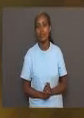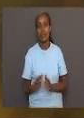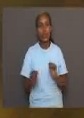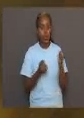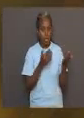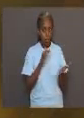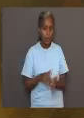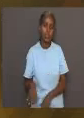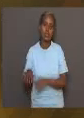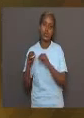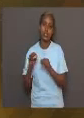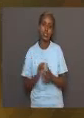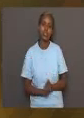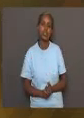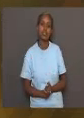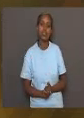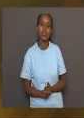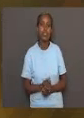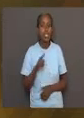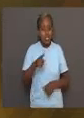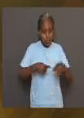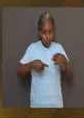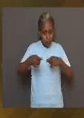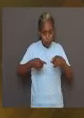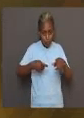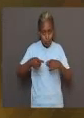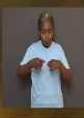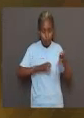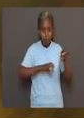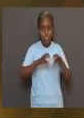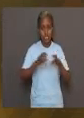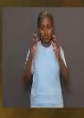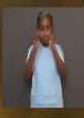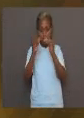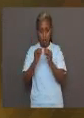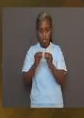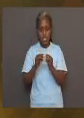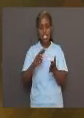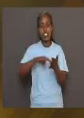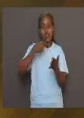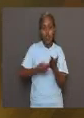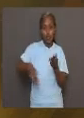Welcome back, students. Did you manage to calculate the volume of revolution?